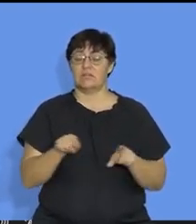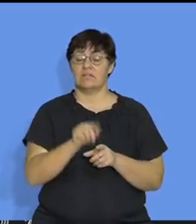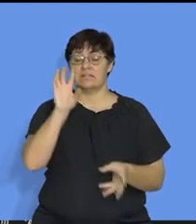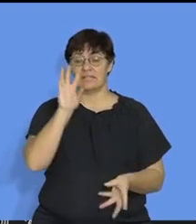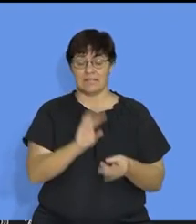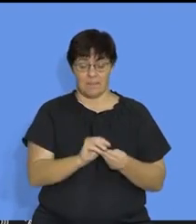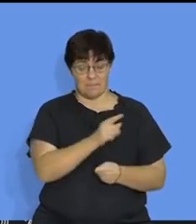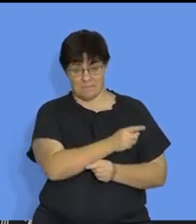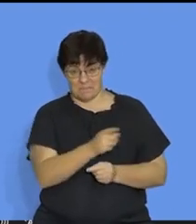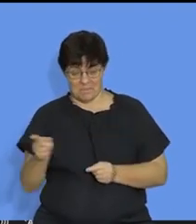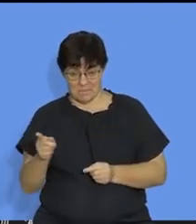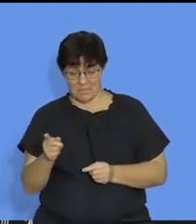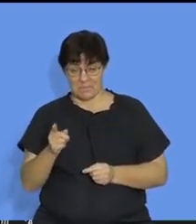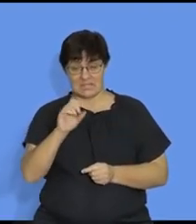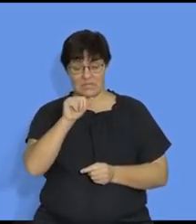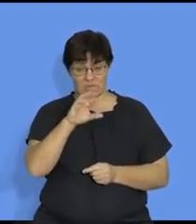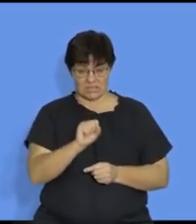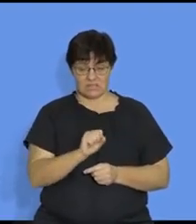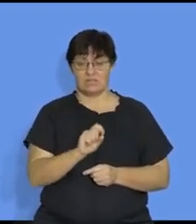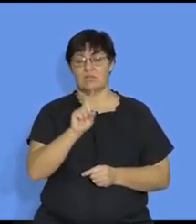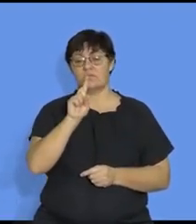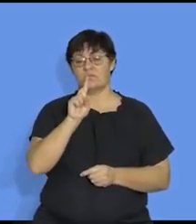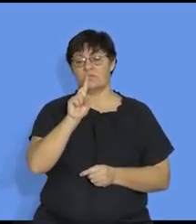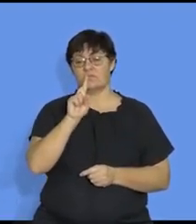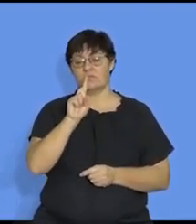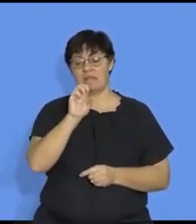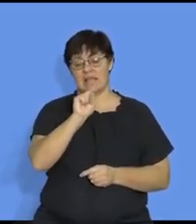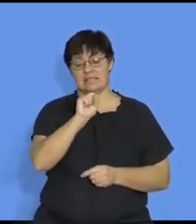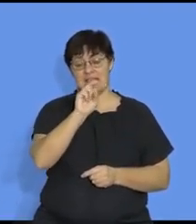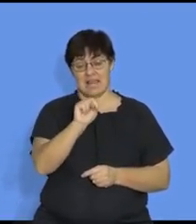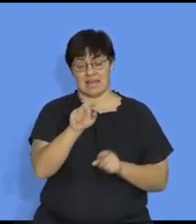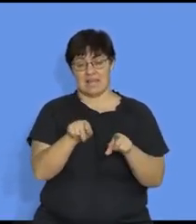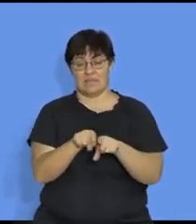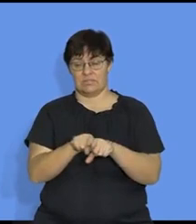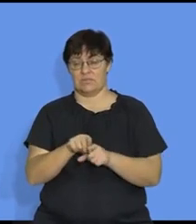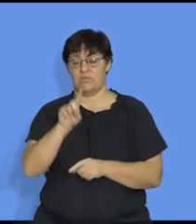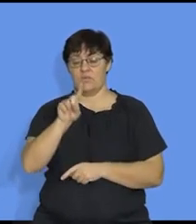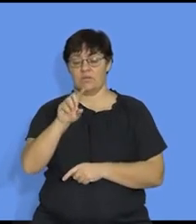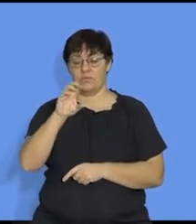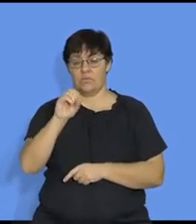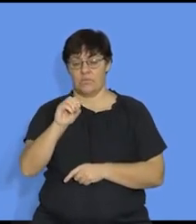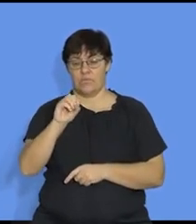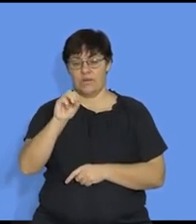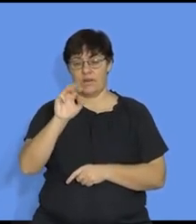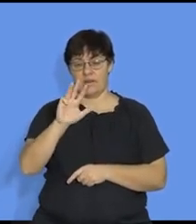the sum of this particular series is going to be Sn is equal to